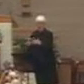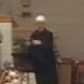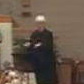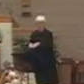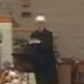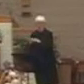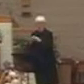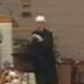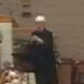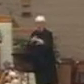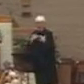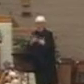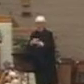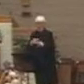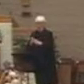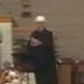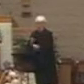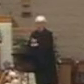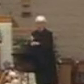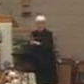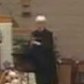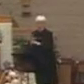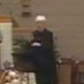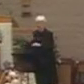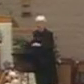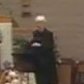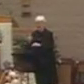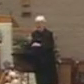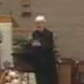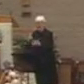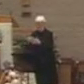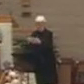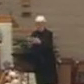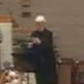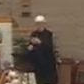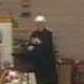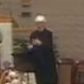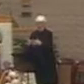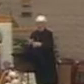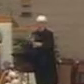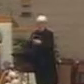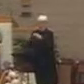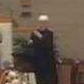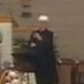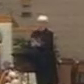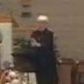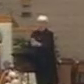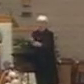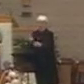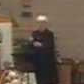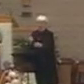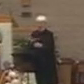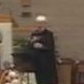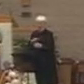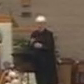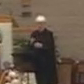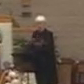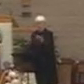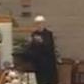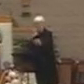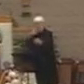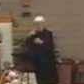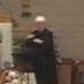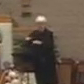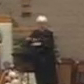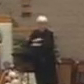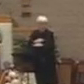feast, the Mount of the Beatitudes, through maybe a moral theology course, maybe the desert in a